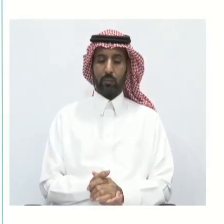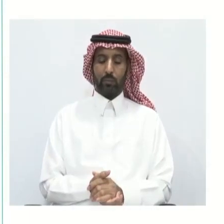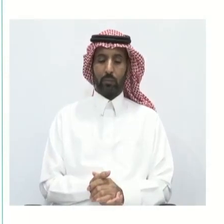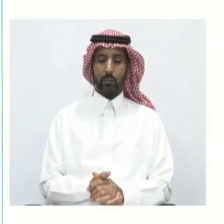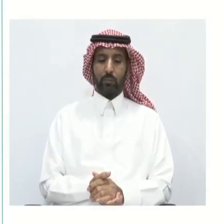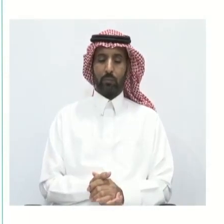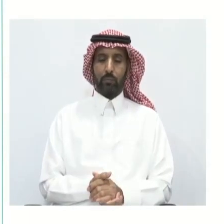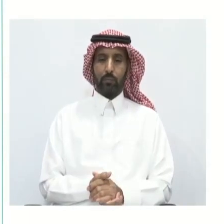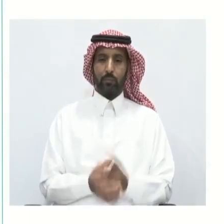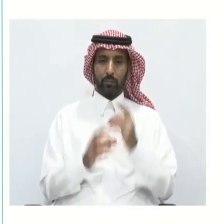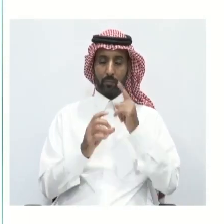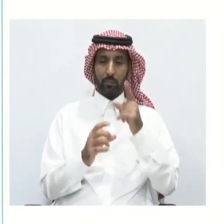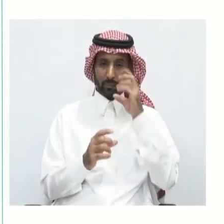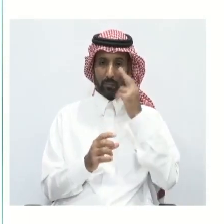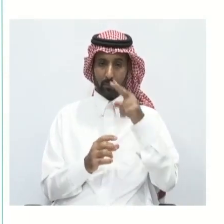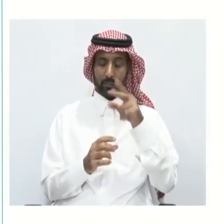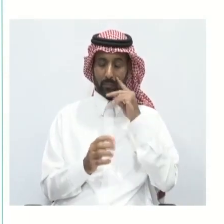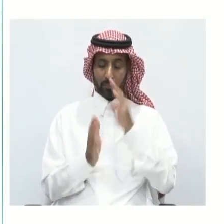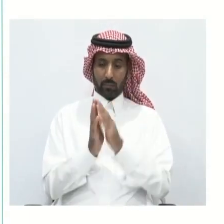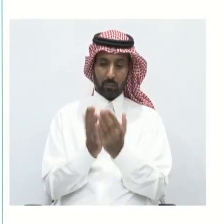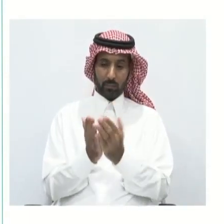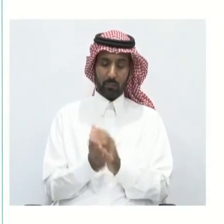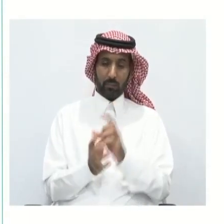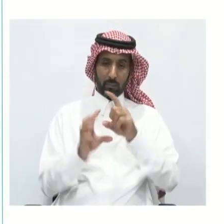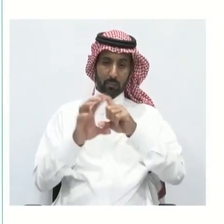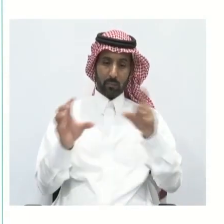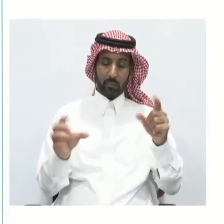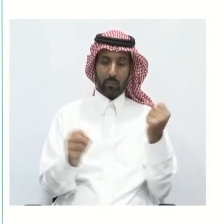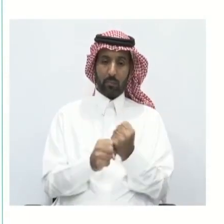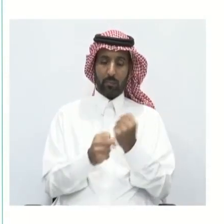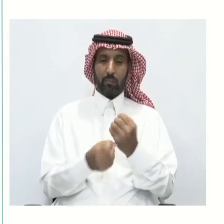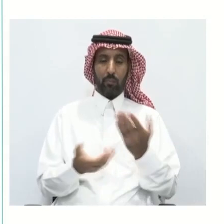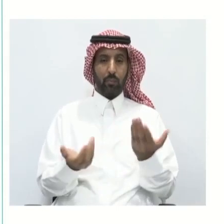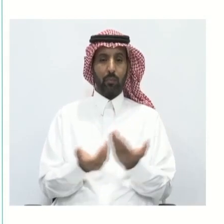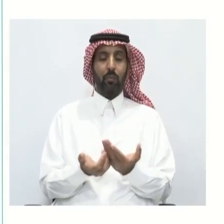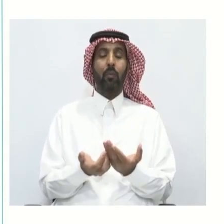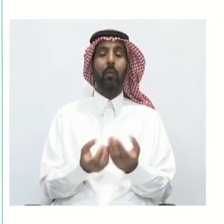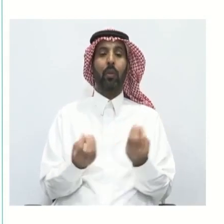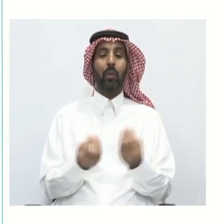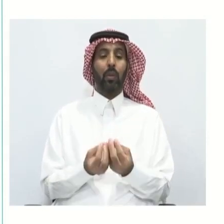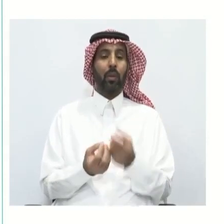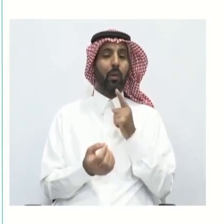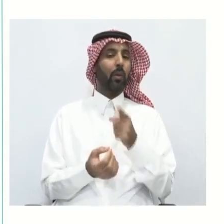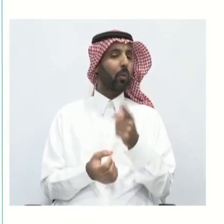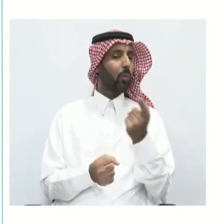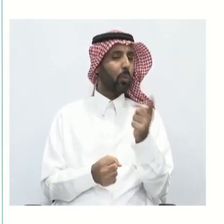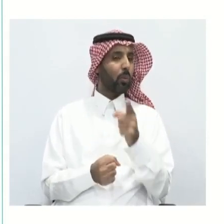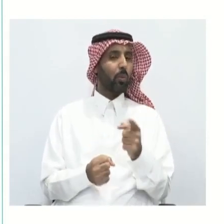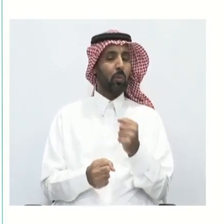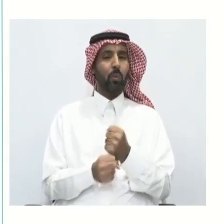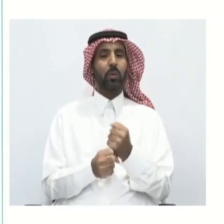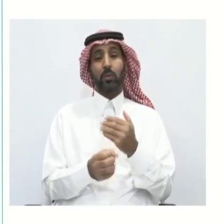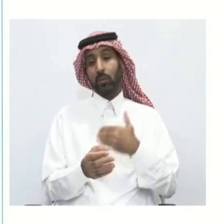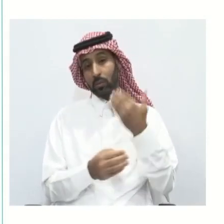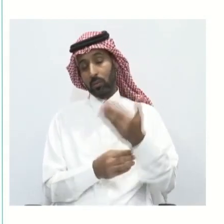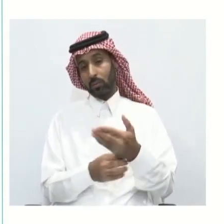partner. Look at the expressions in the box here. Work with a partner, ask and answer about their future plans. Use going